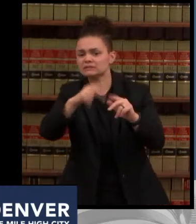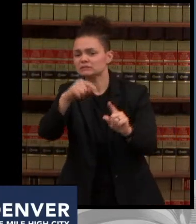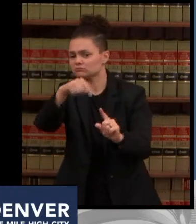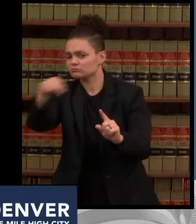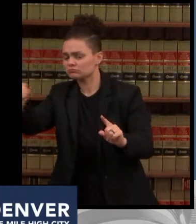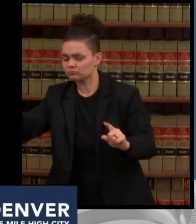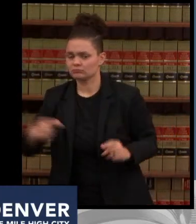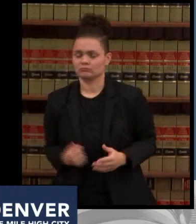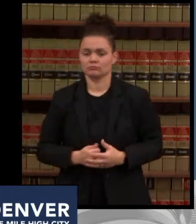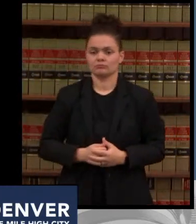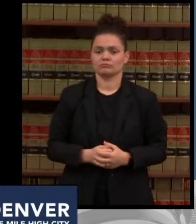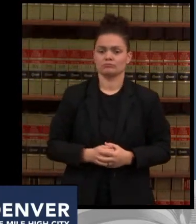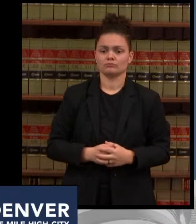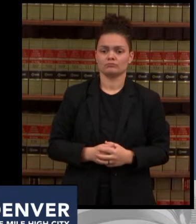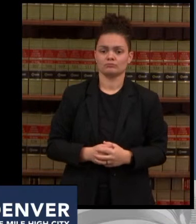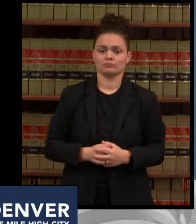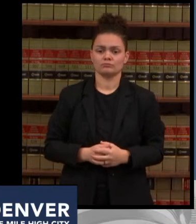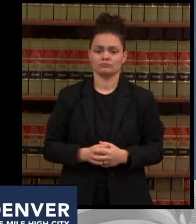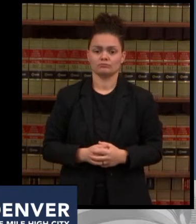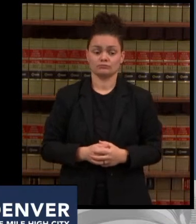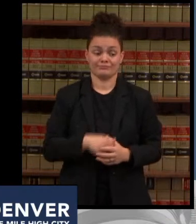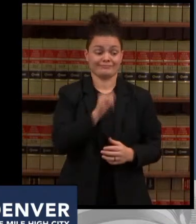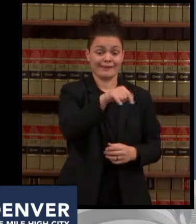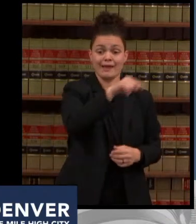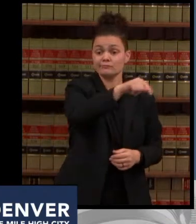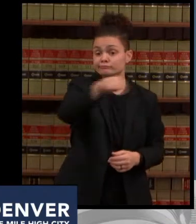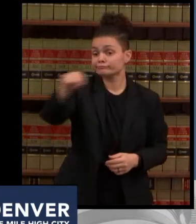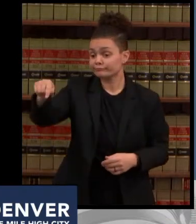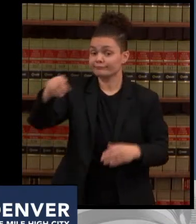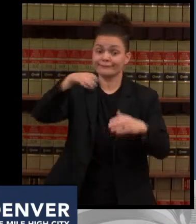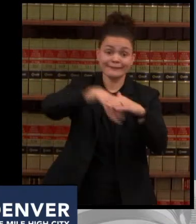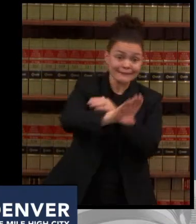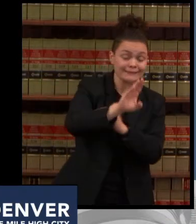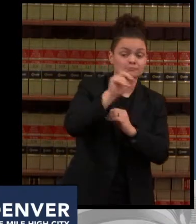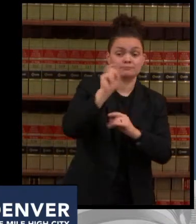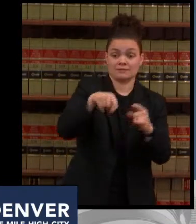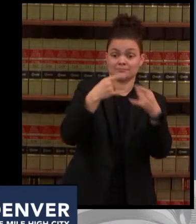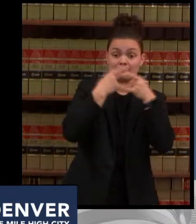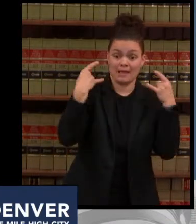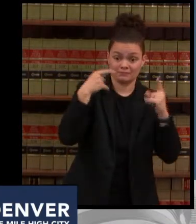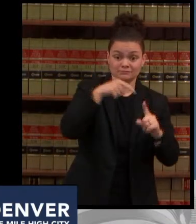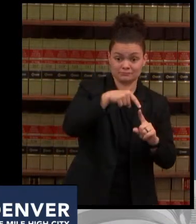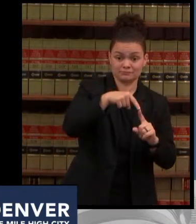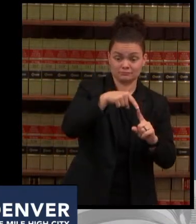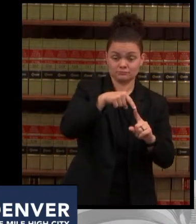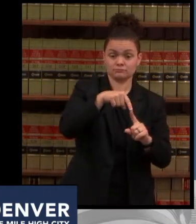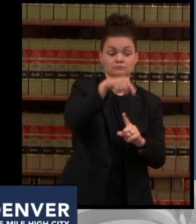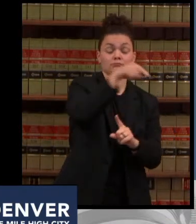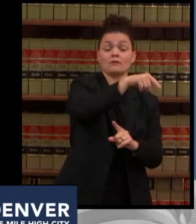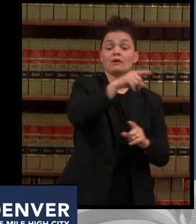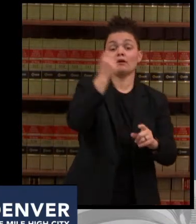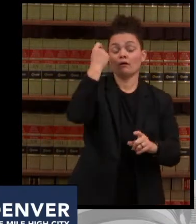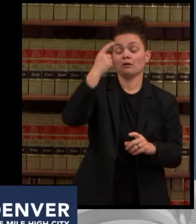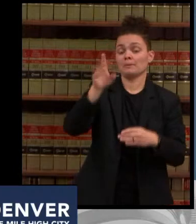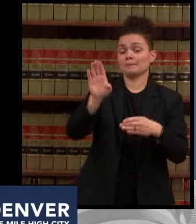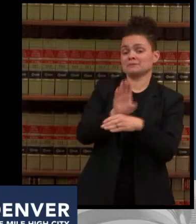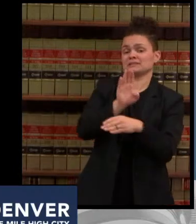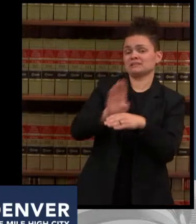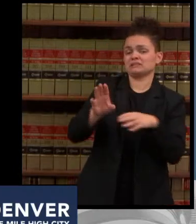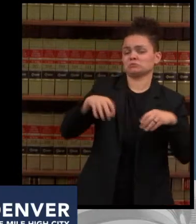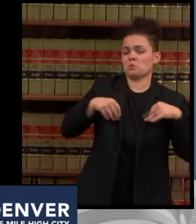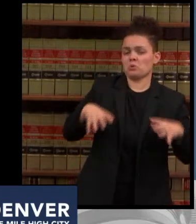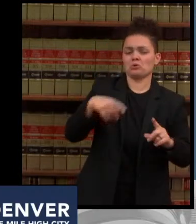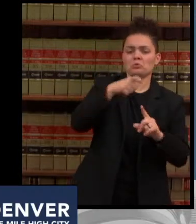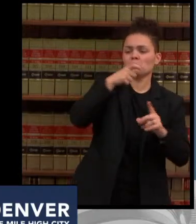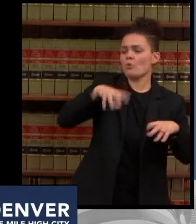those venues, responsible parties can implement a vaccine passport system where they're checking vaccine passports